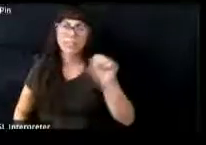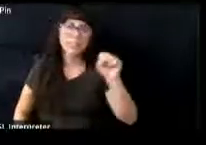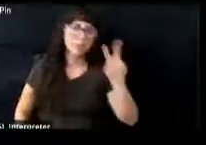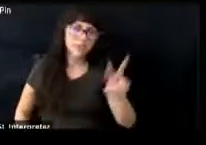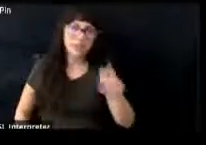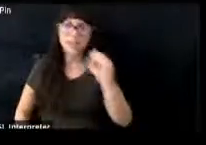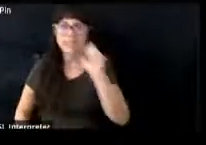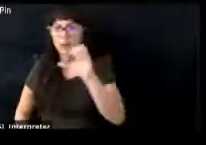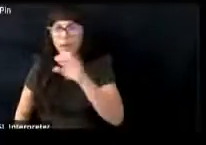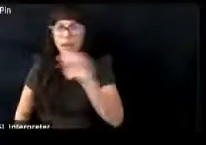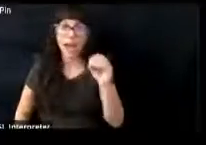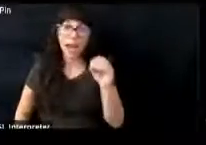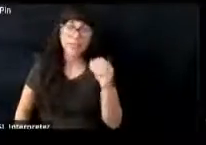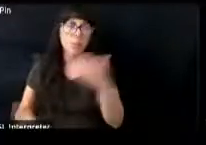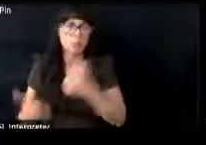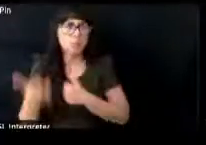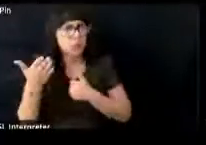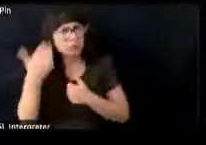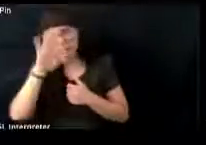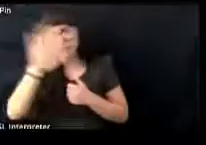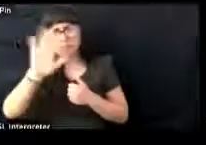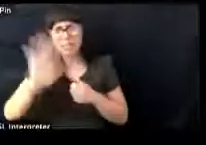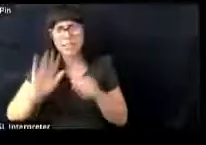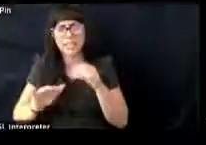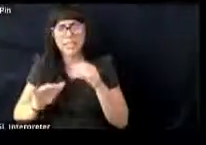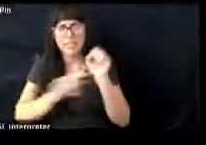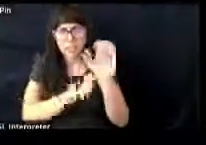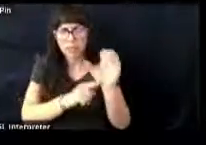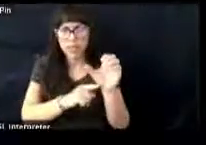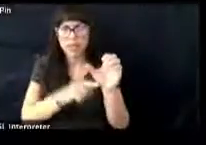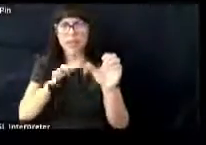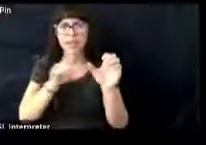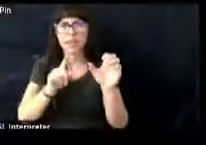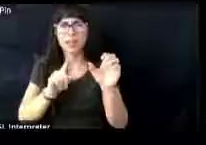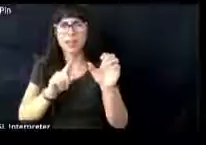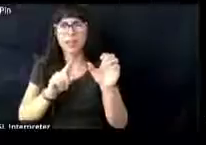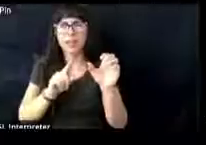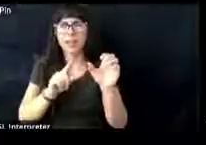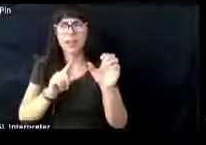and I'm sorry, not Santa Clarita, and